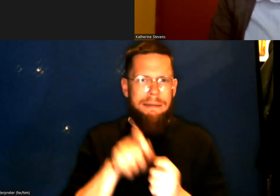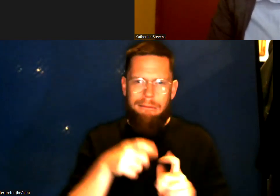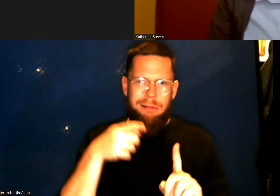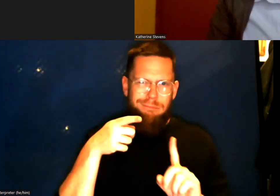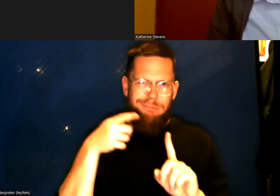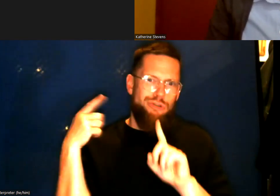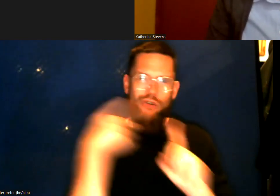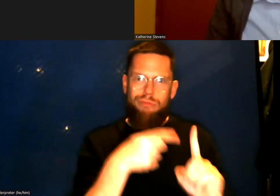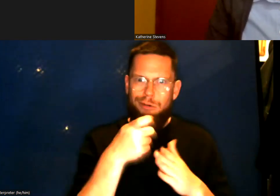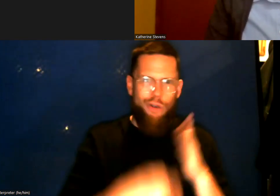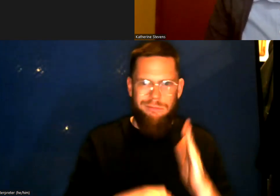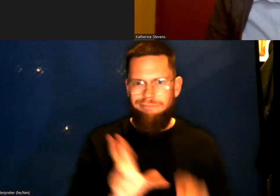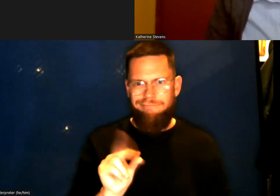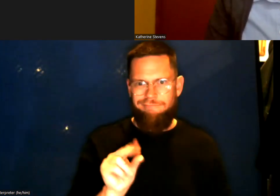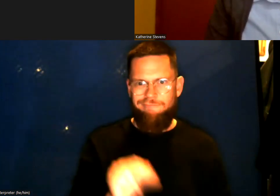cost.